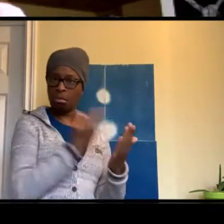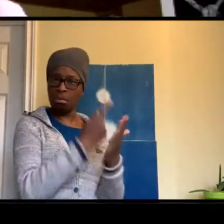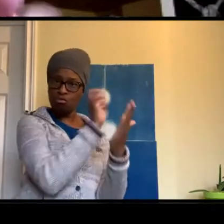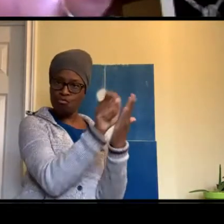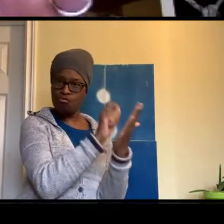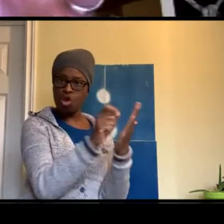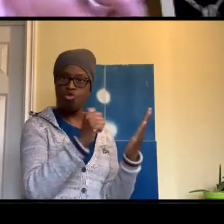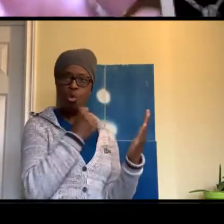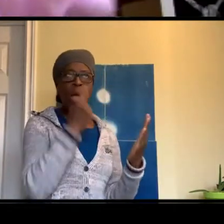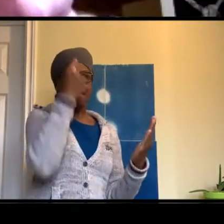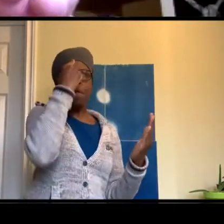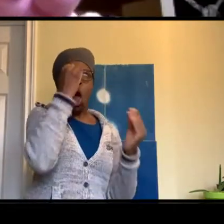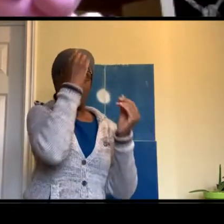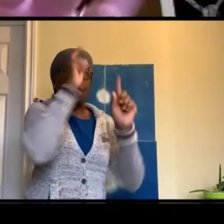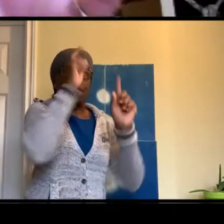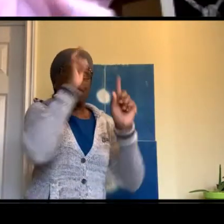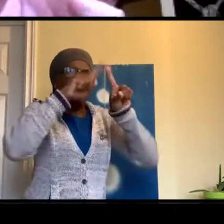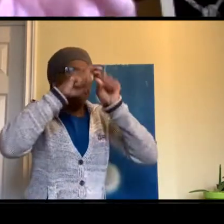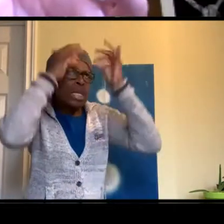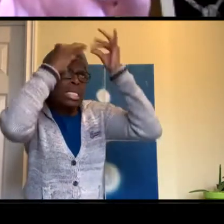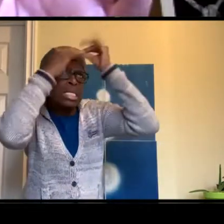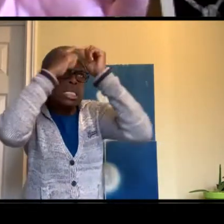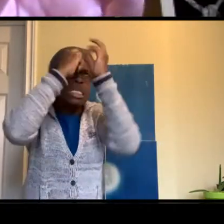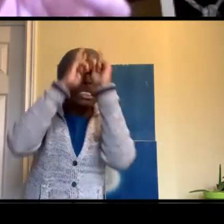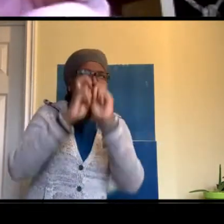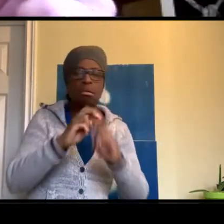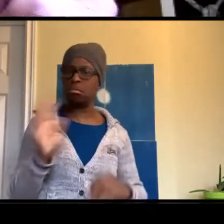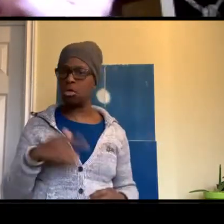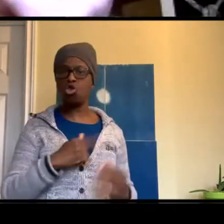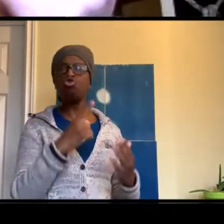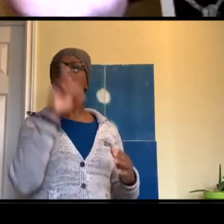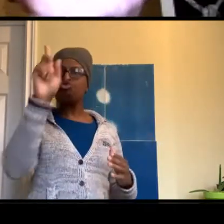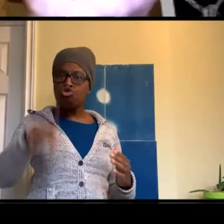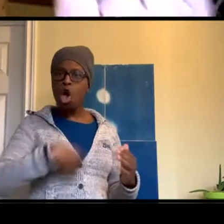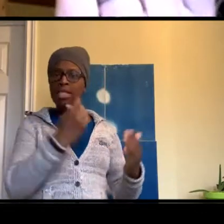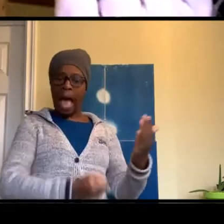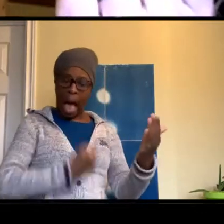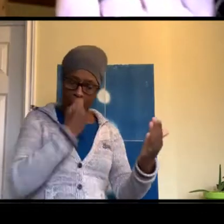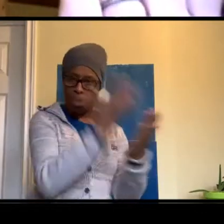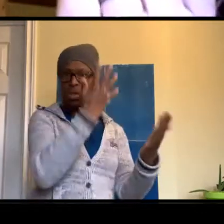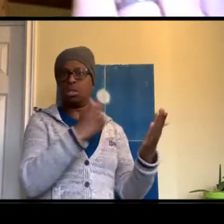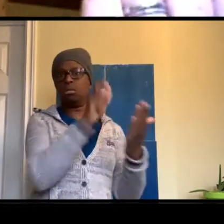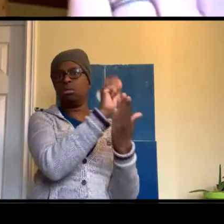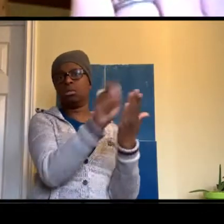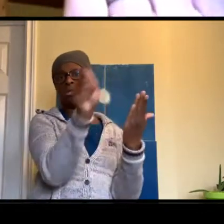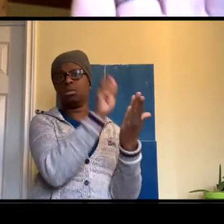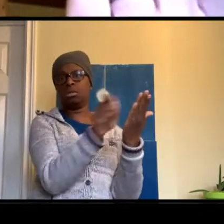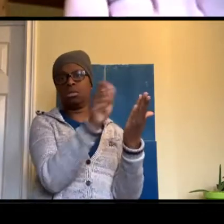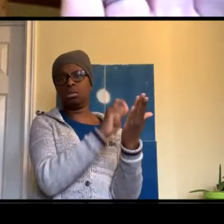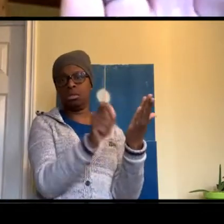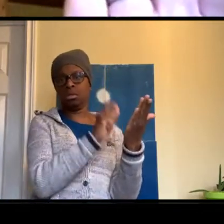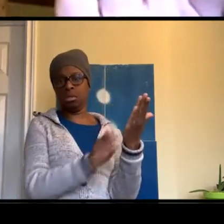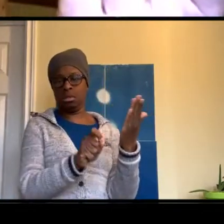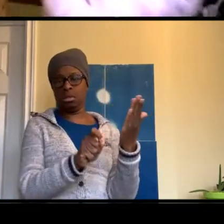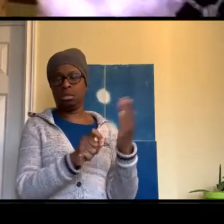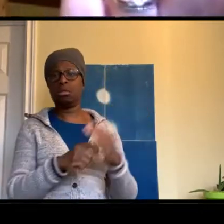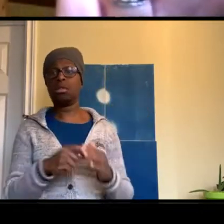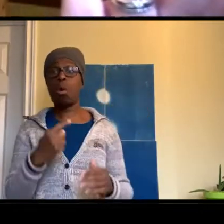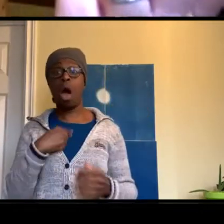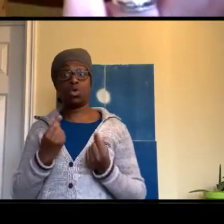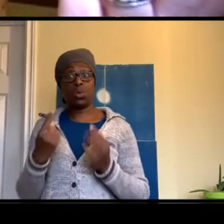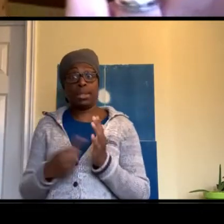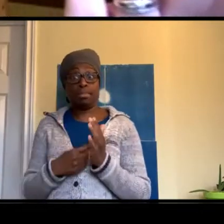Kelsey, about, a lot of times the guidelines are asking for 750 words about something. And that reminded me of a great website that people can use called